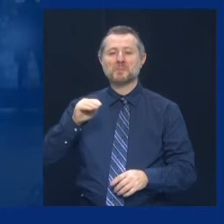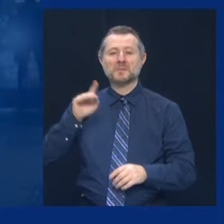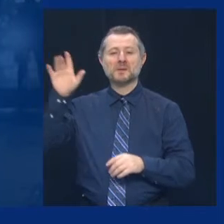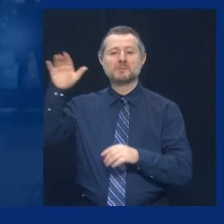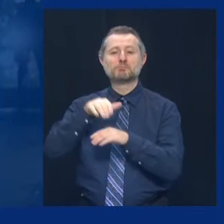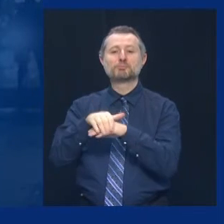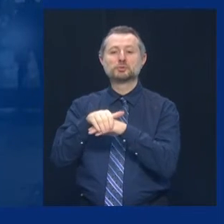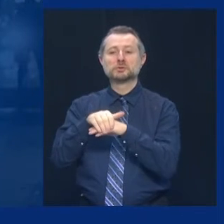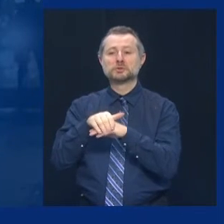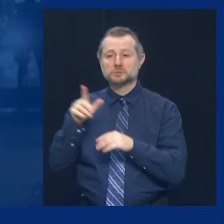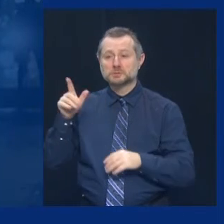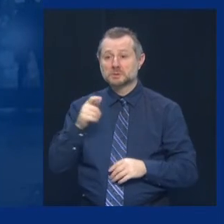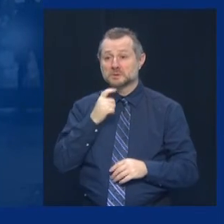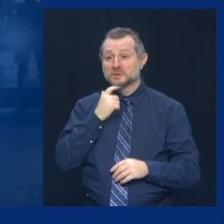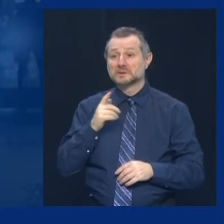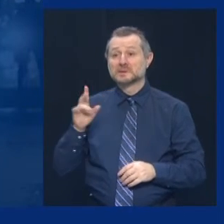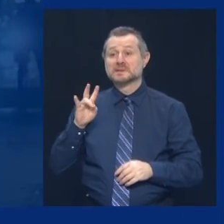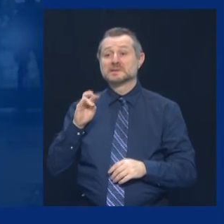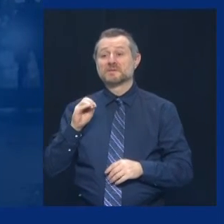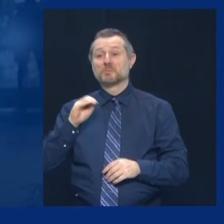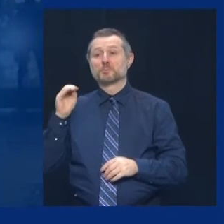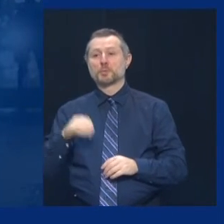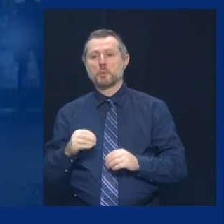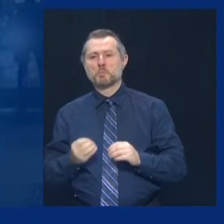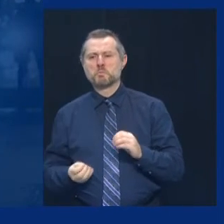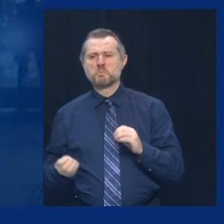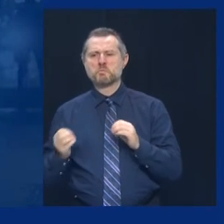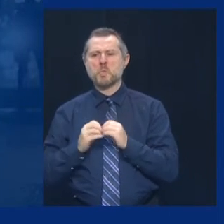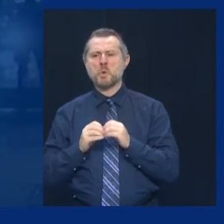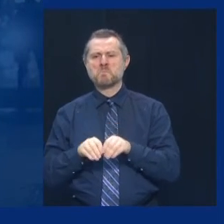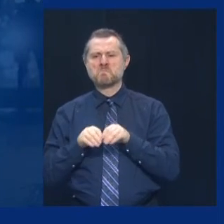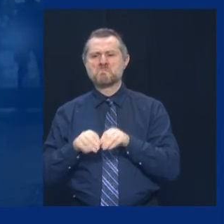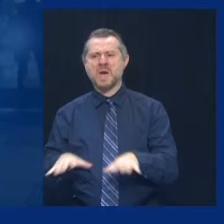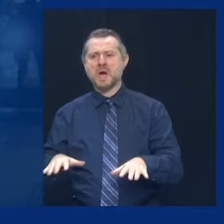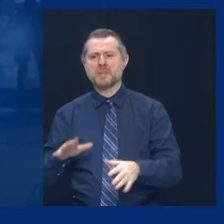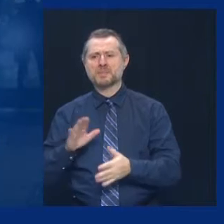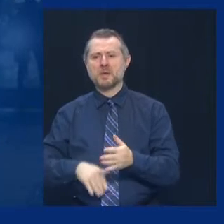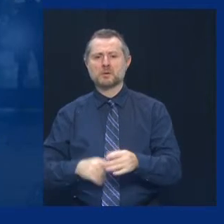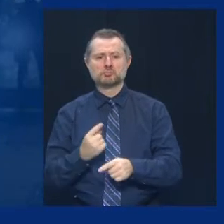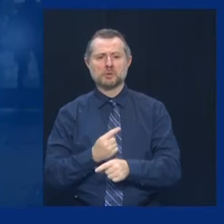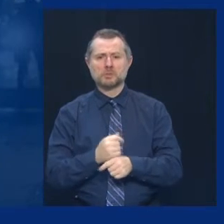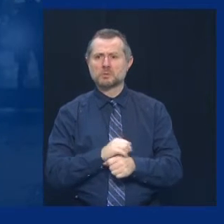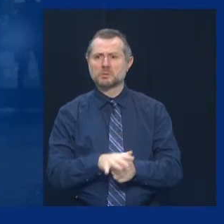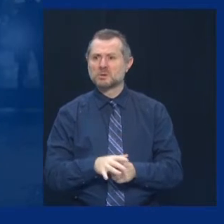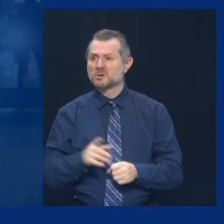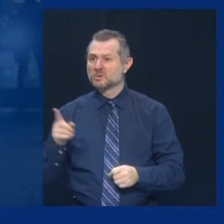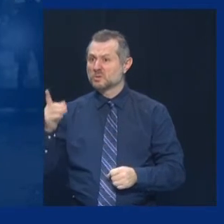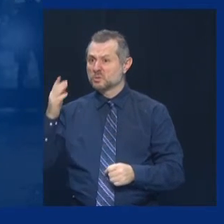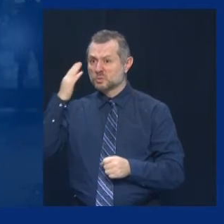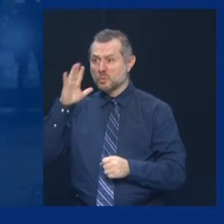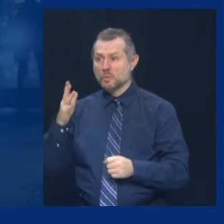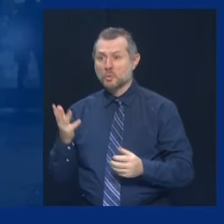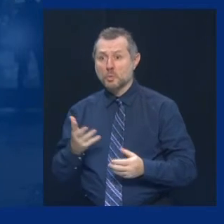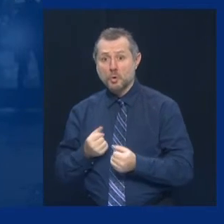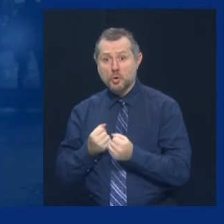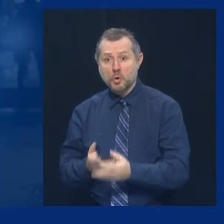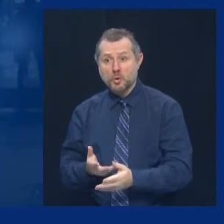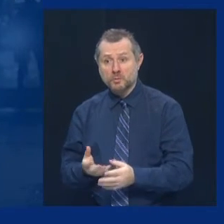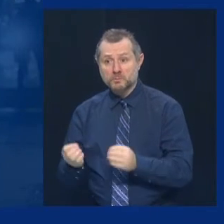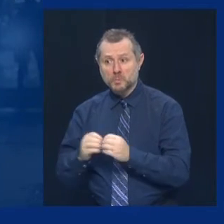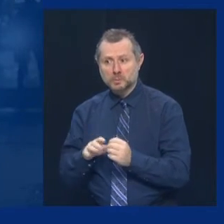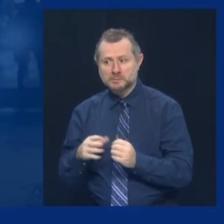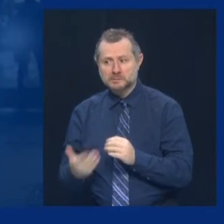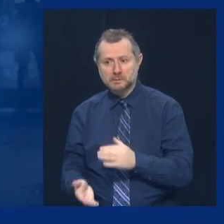They don't know if there's any higher rate of death. They don't know if the